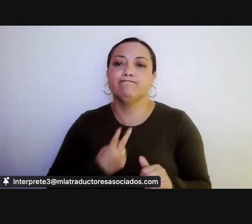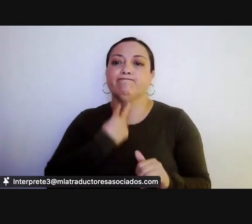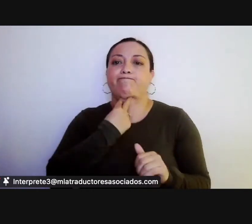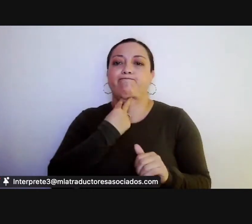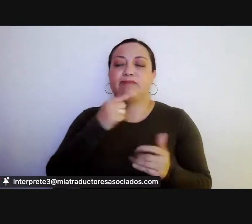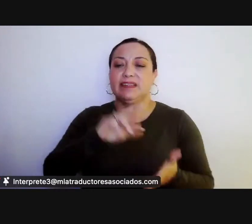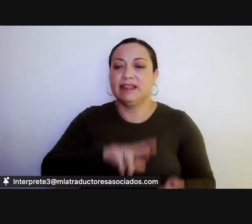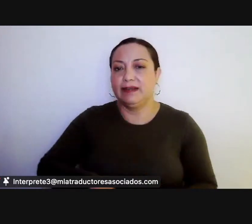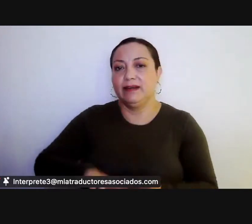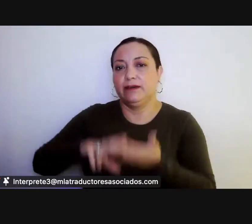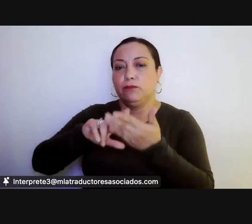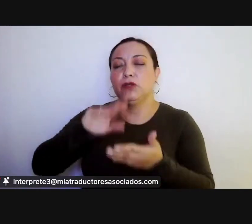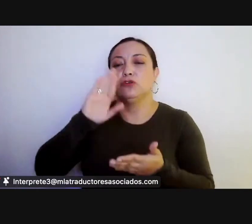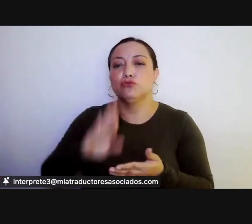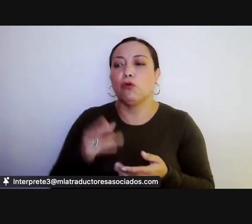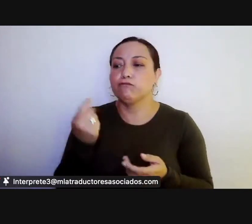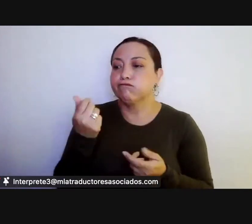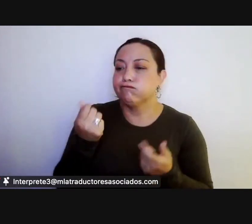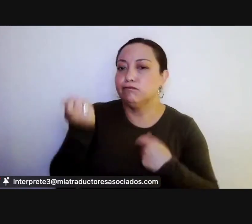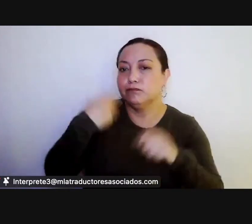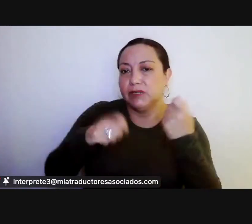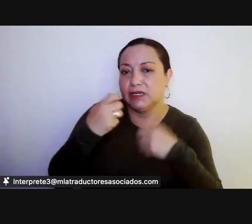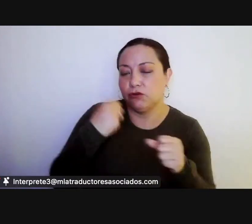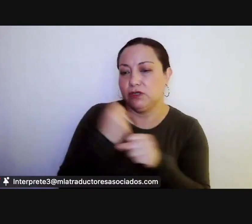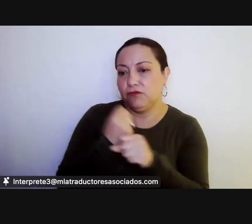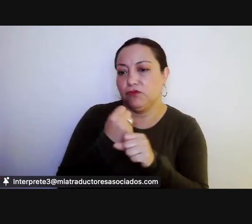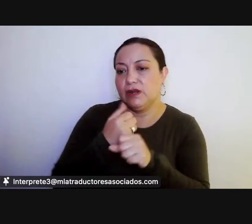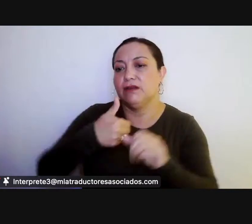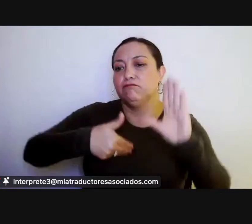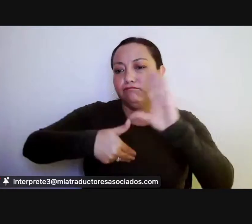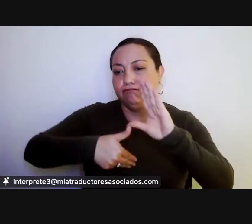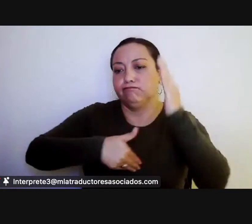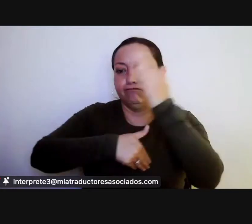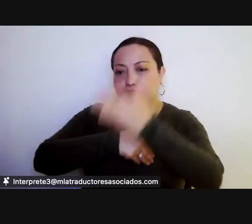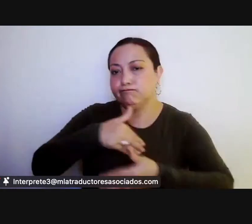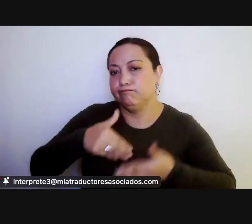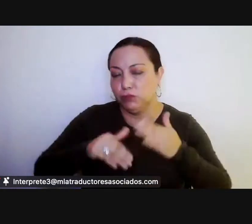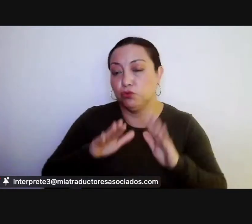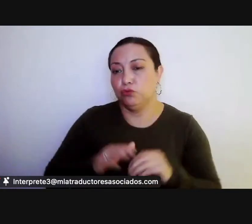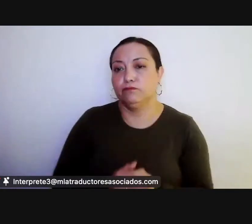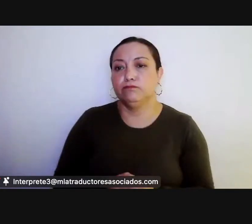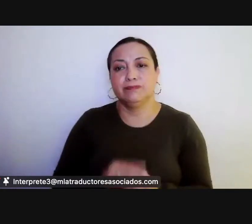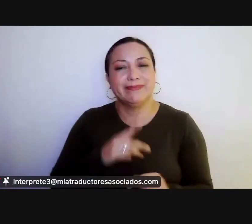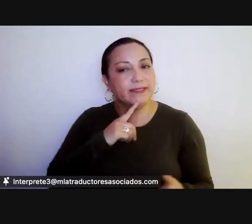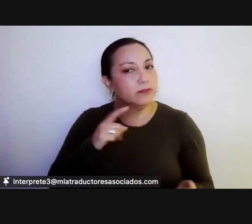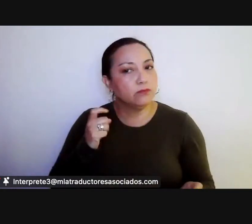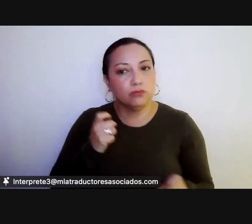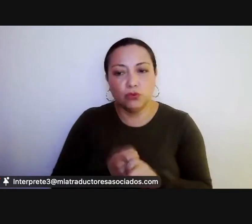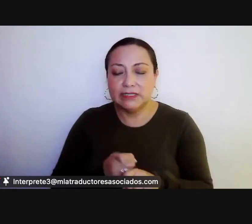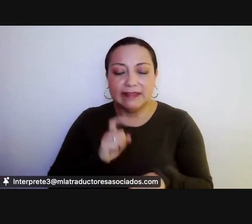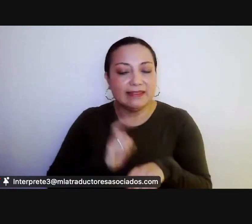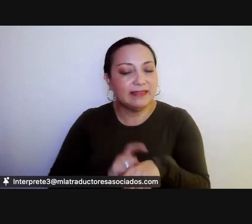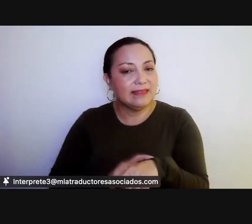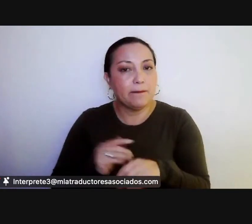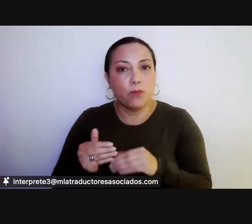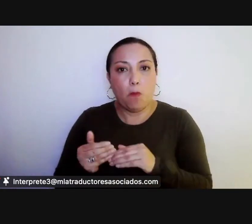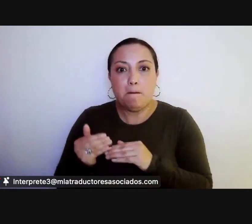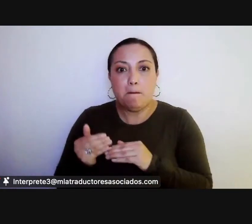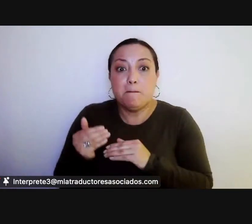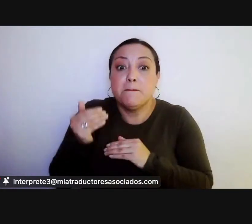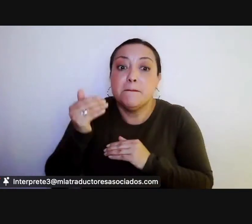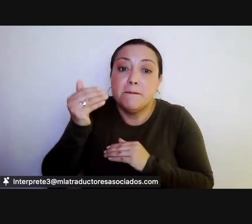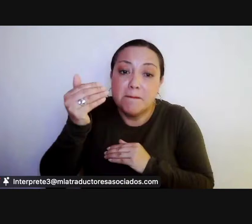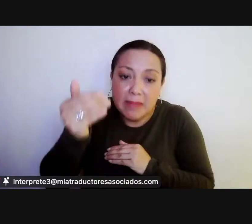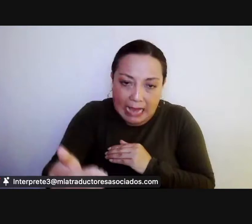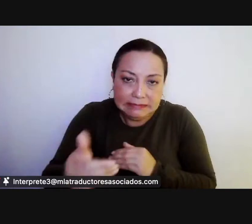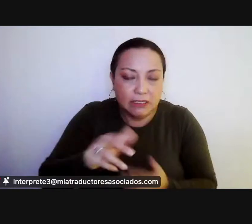continues to be limited for the recovery of the employment markets in the region. This is very difficult, and it takes